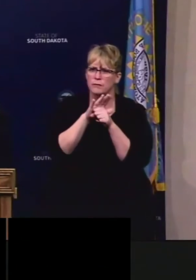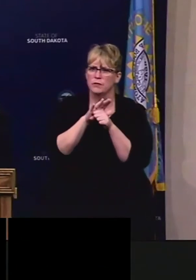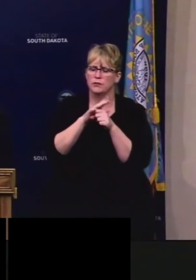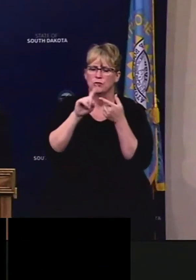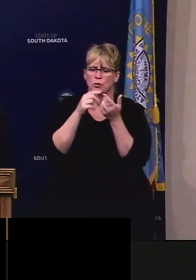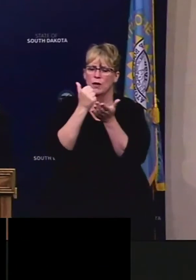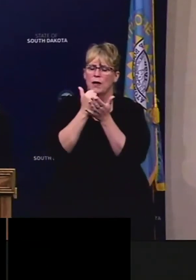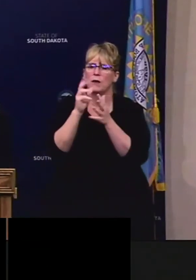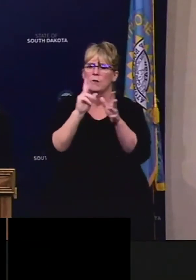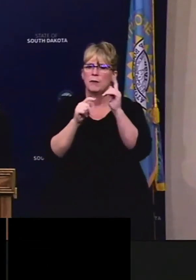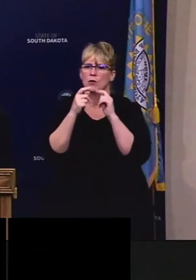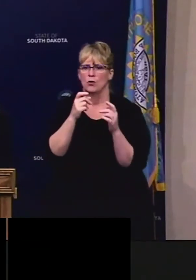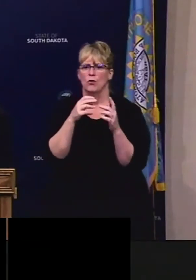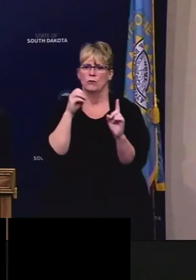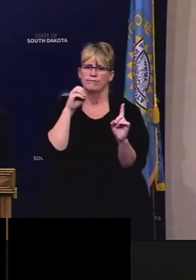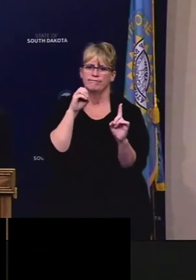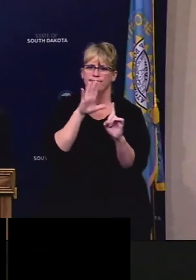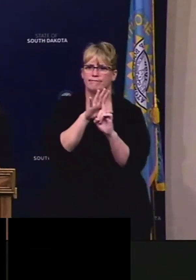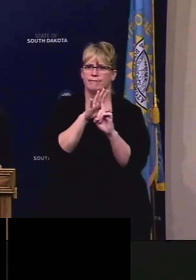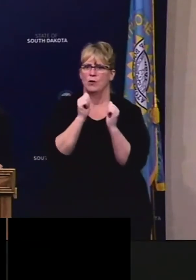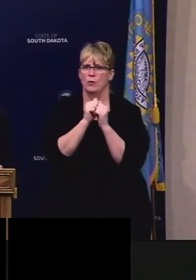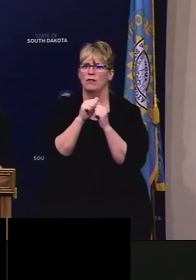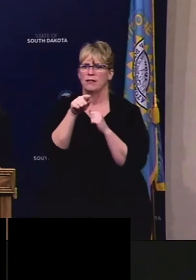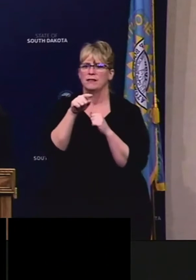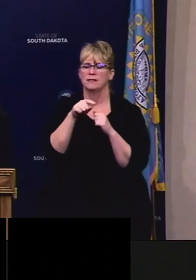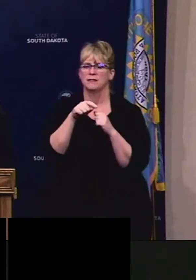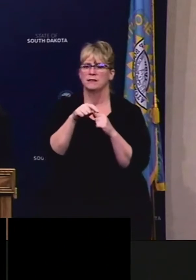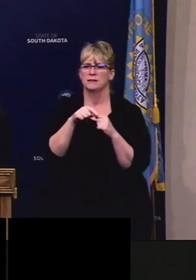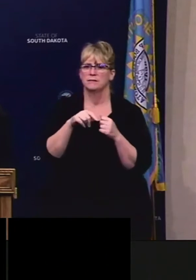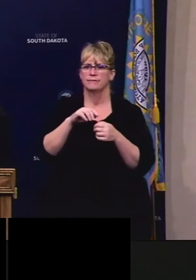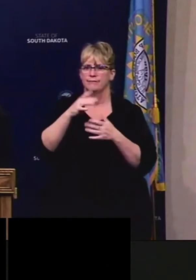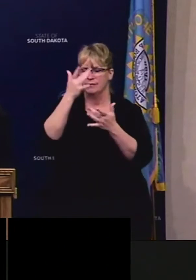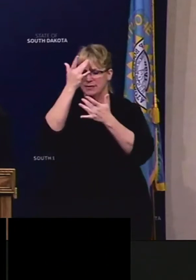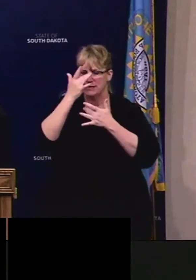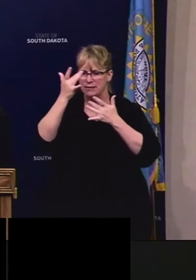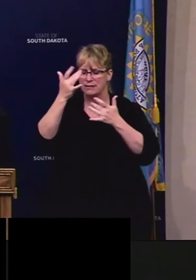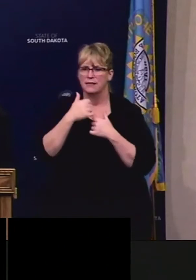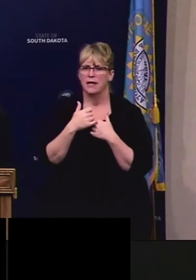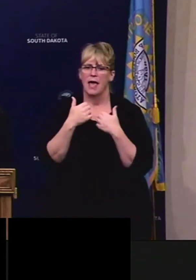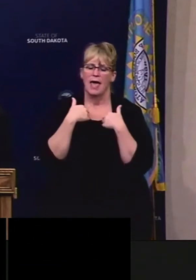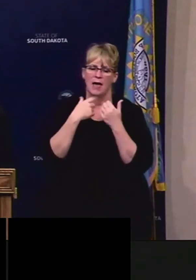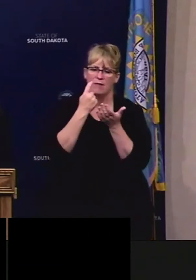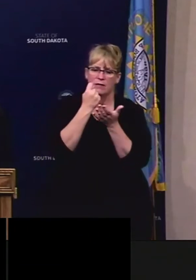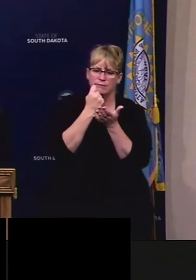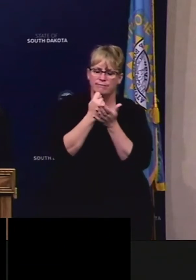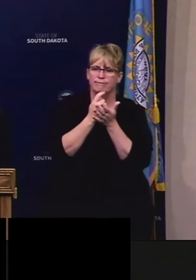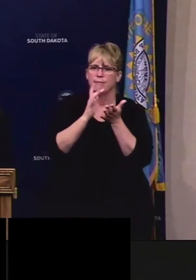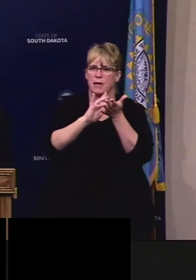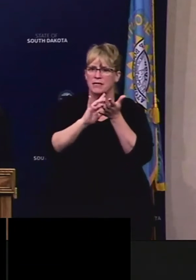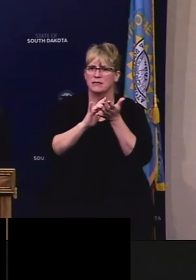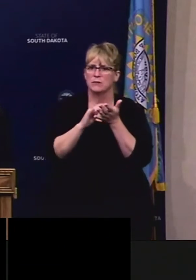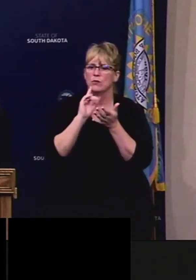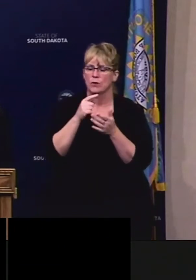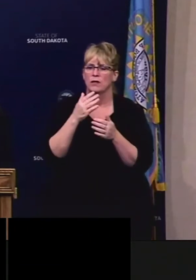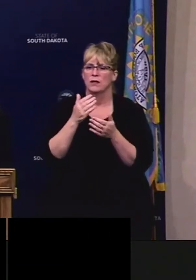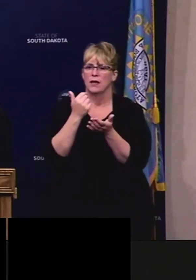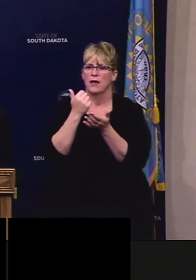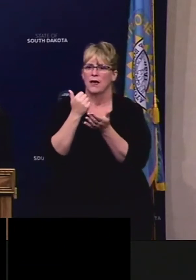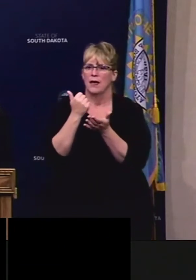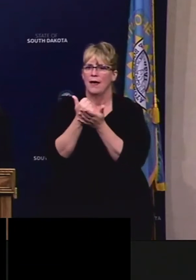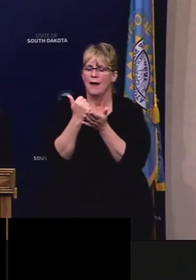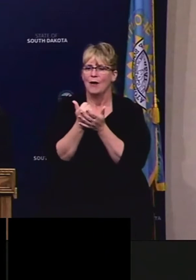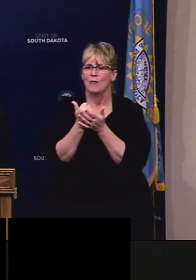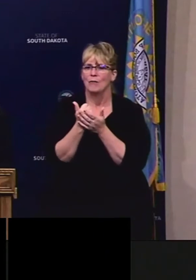helping people that are affected by this virus. Having a therapeutic and a medicine that could help them gets us a long ways towards